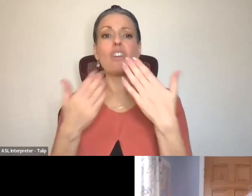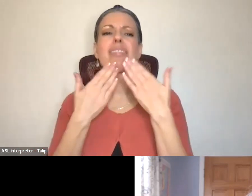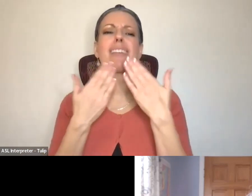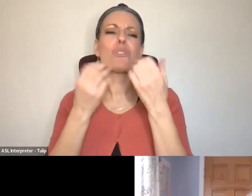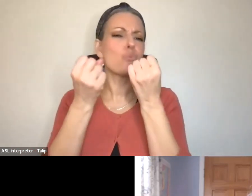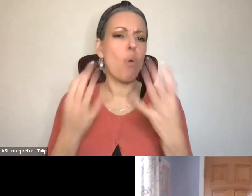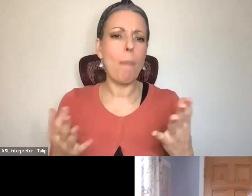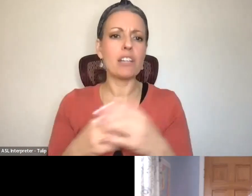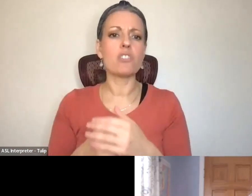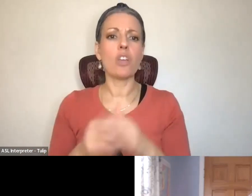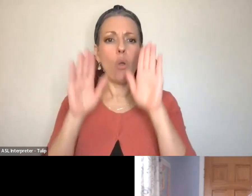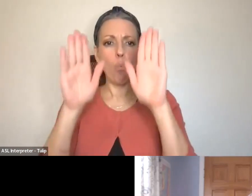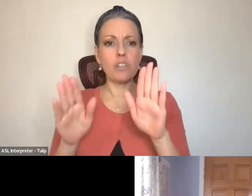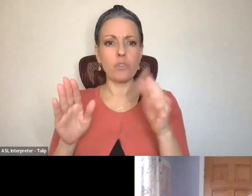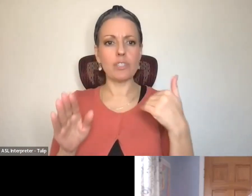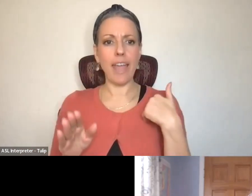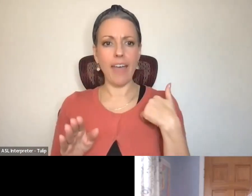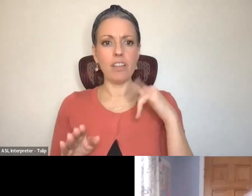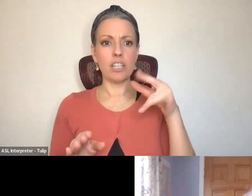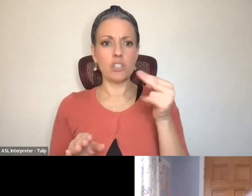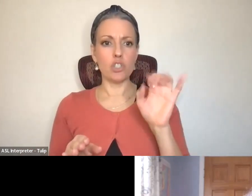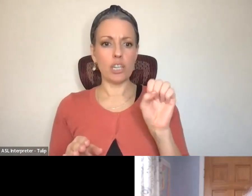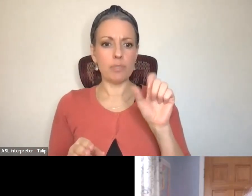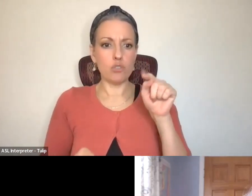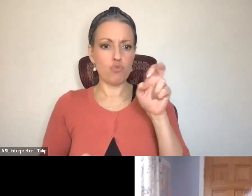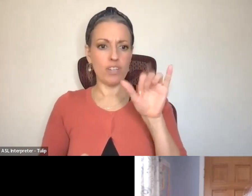much. And how great to have James Trighieri here,